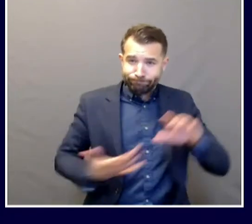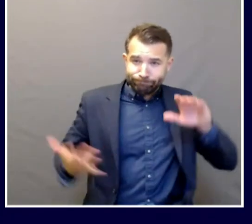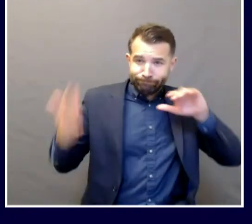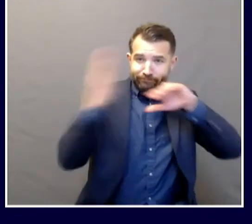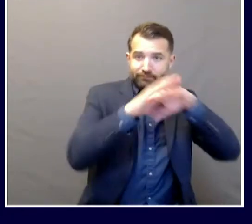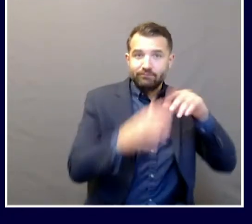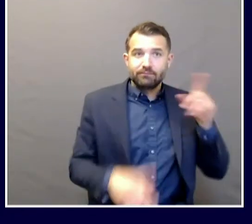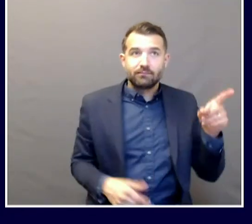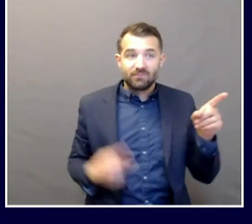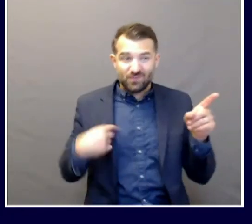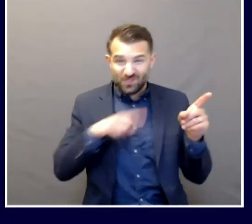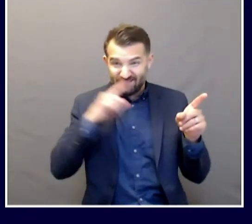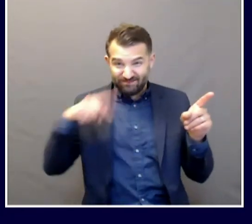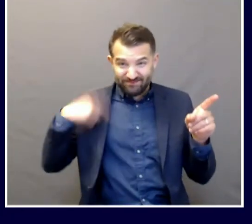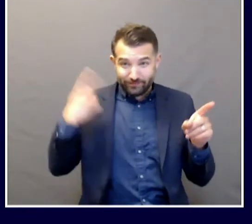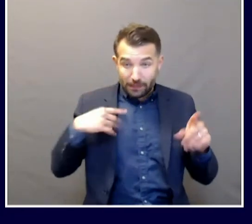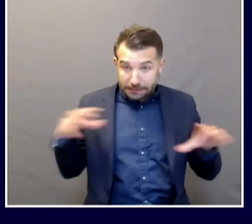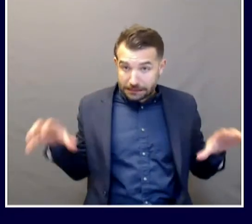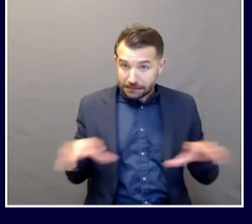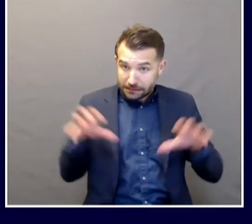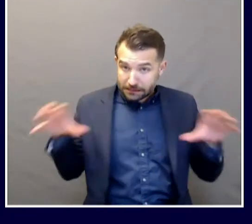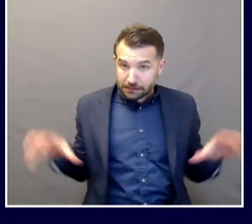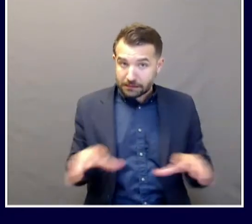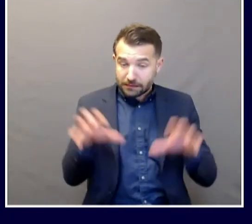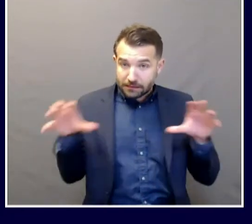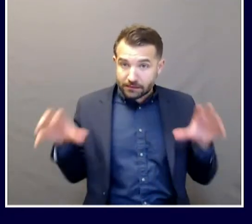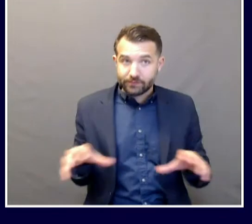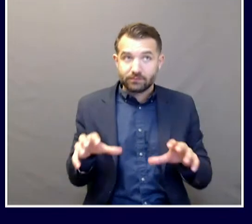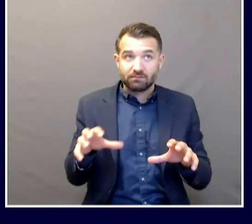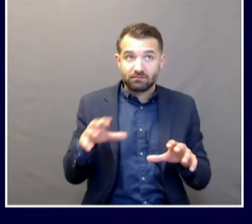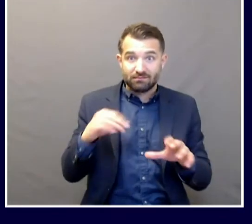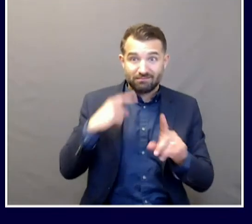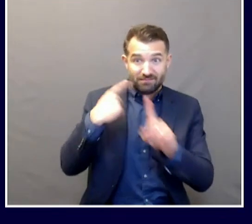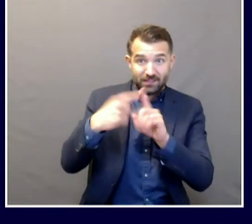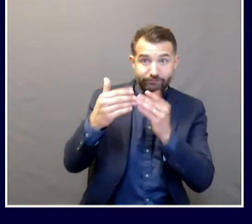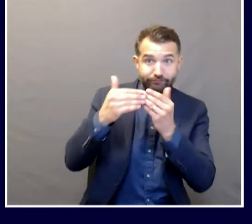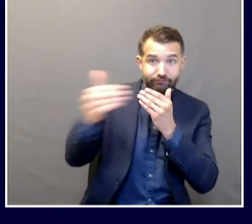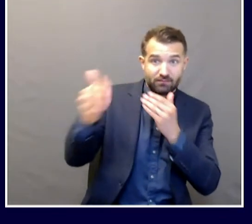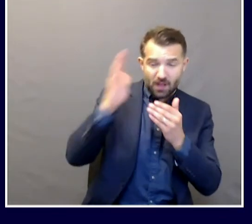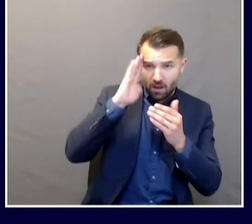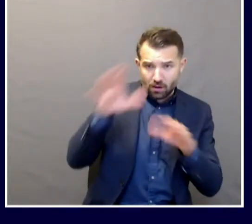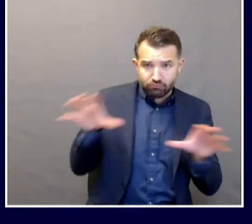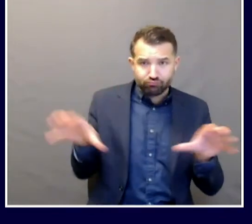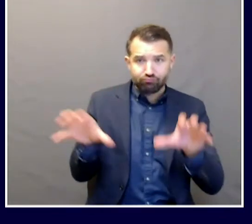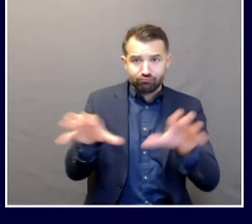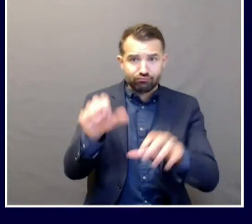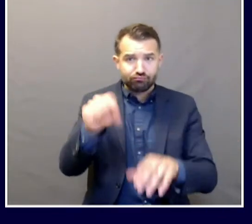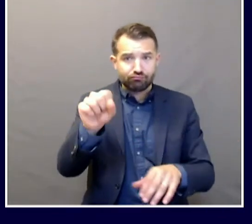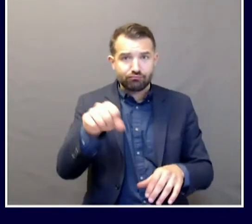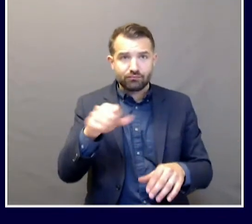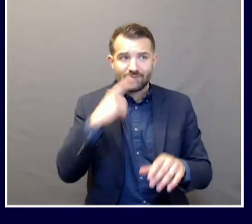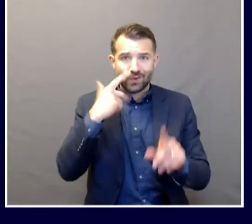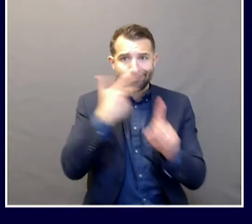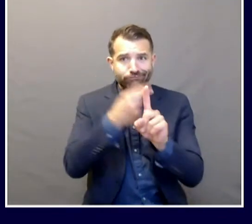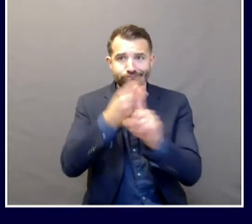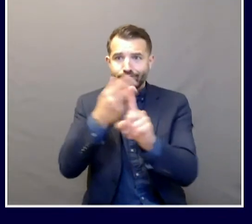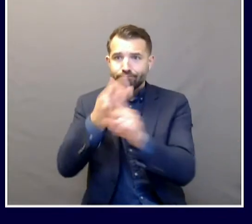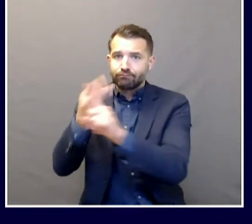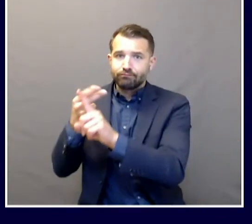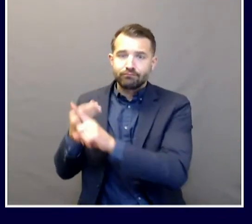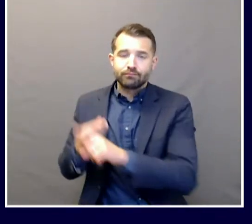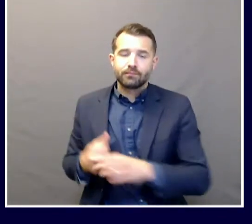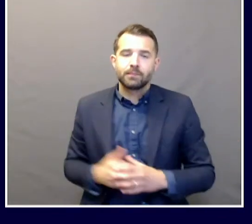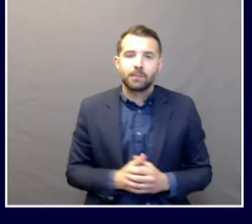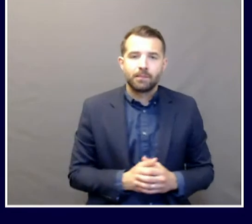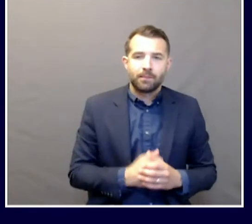moving to vaccinate more folks. That's got to be the strategy we put into place to keep those settings as safe as possible. Excellent. One